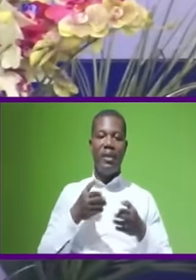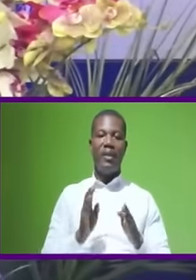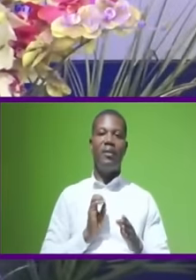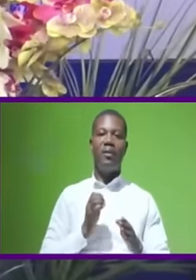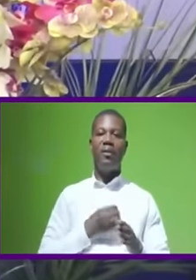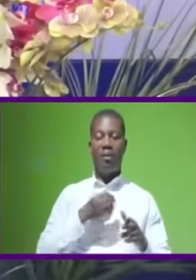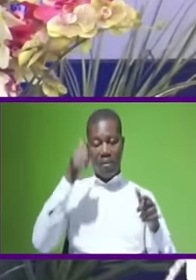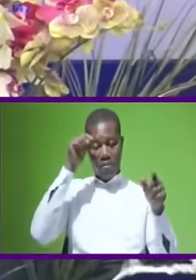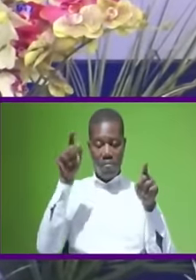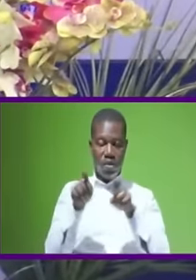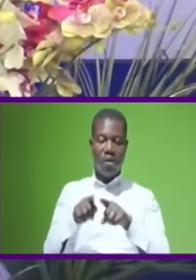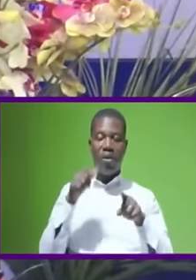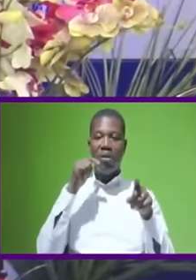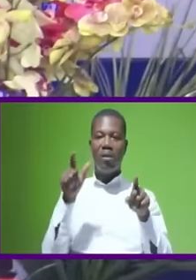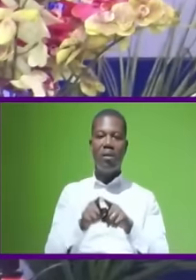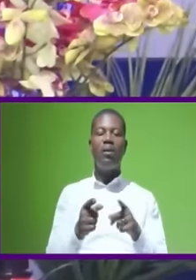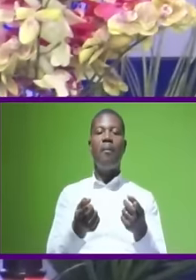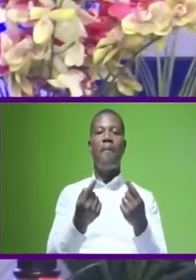Yes.